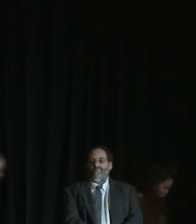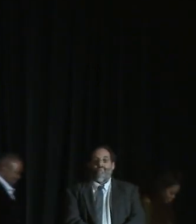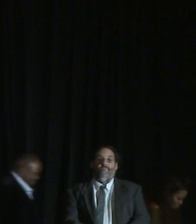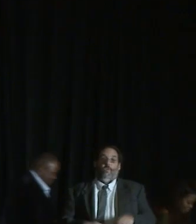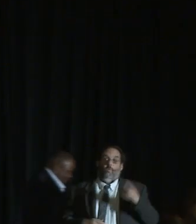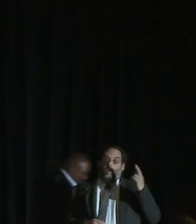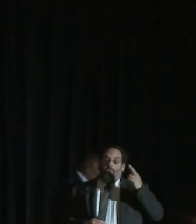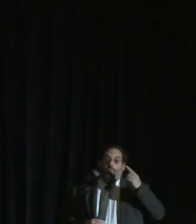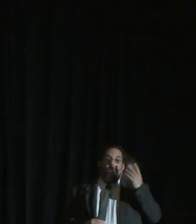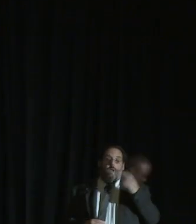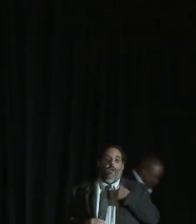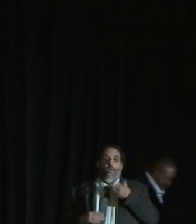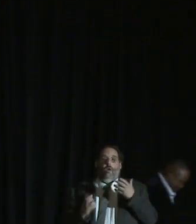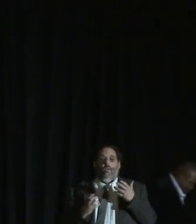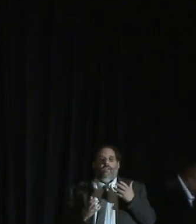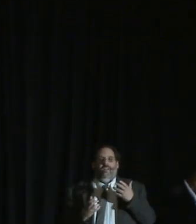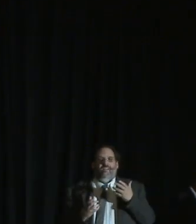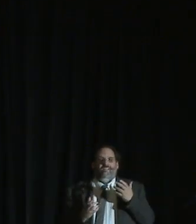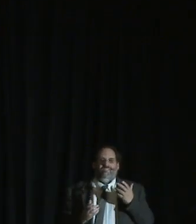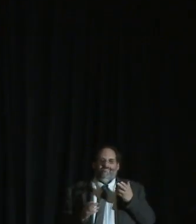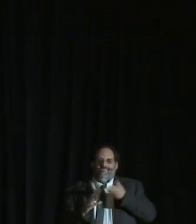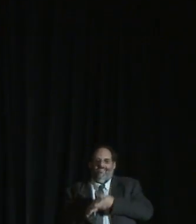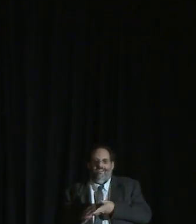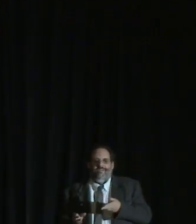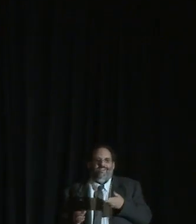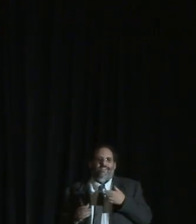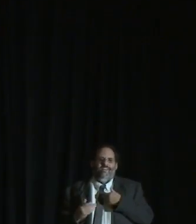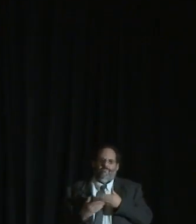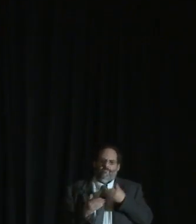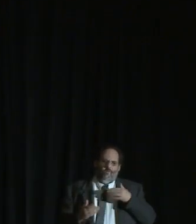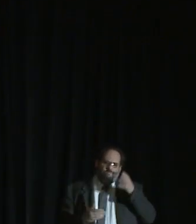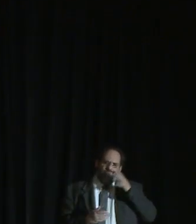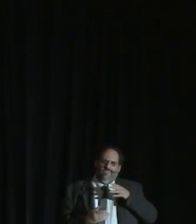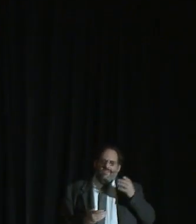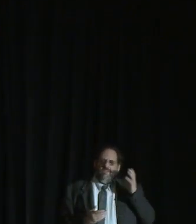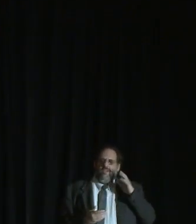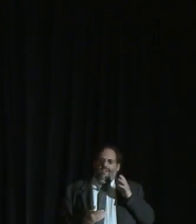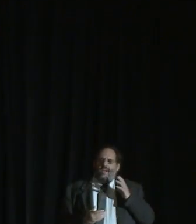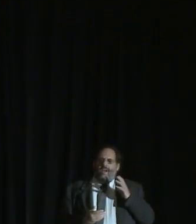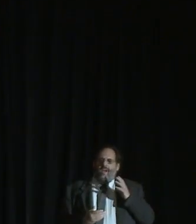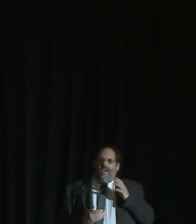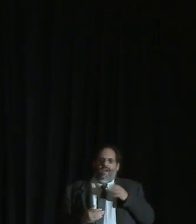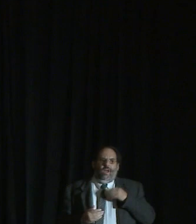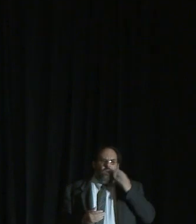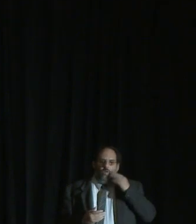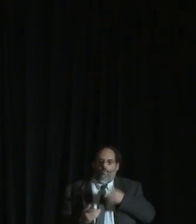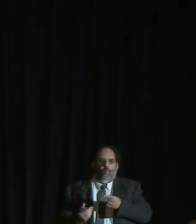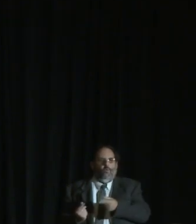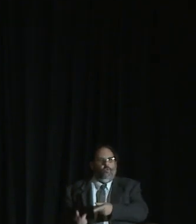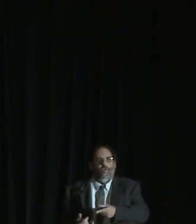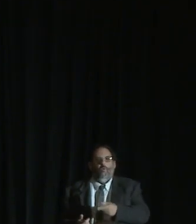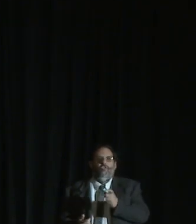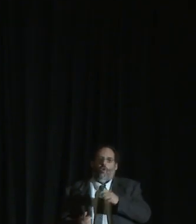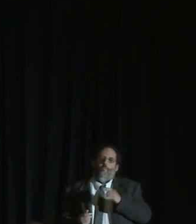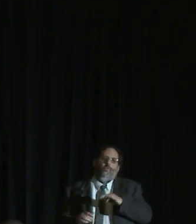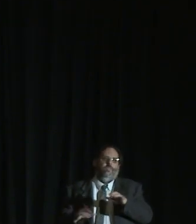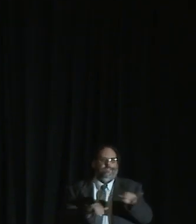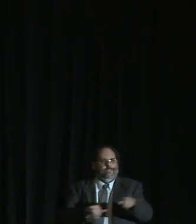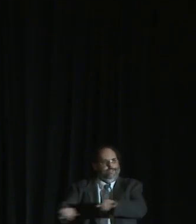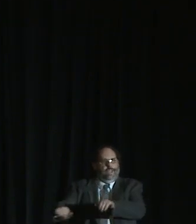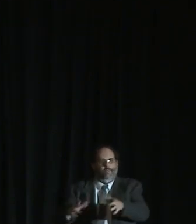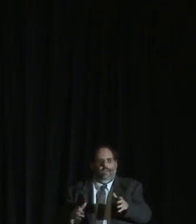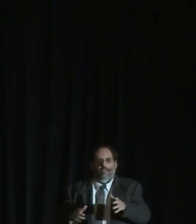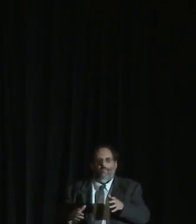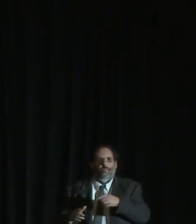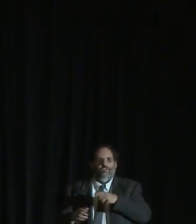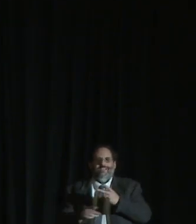The reason I wanted Robin and Jason to speak is because I feel like what they're doing is what we should all be doing, which is taking